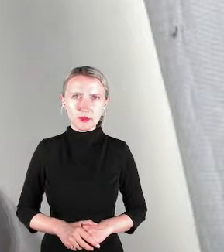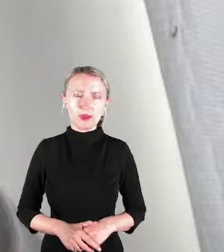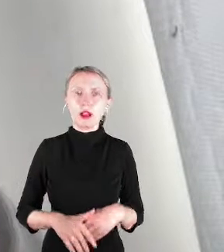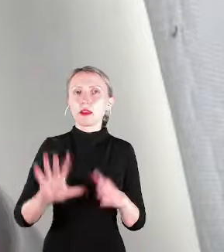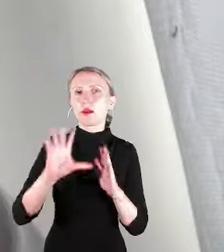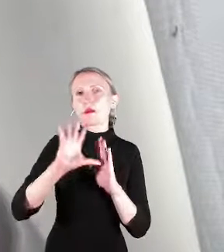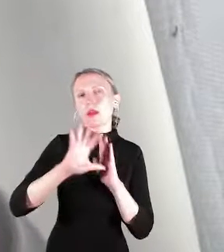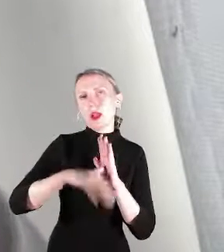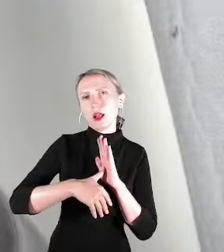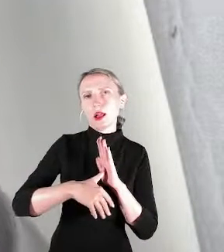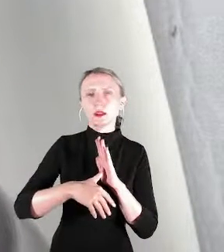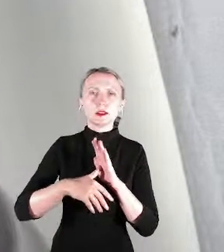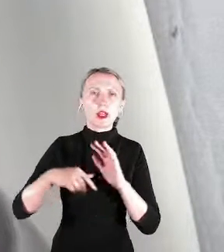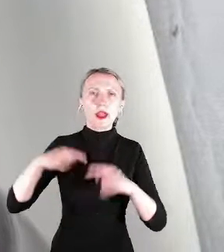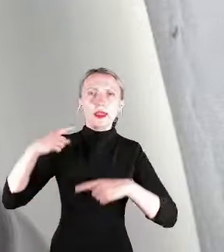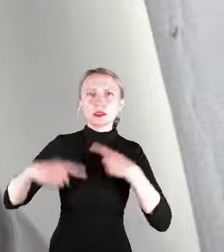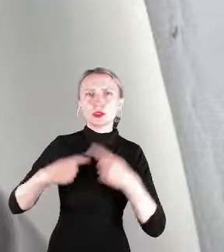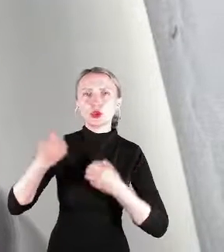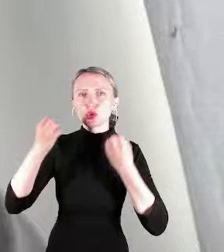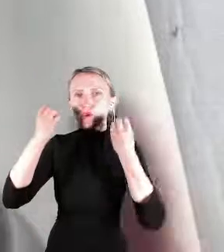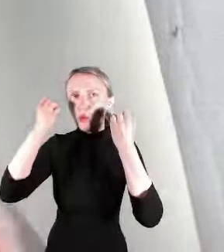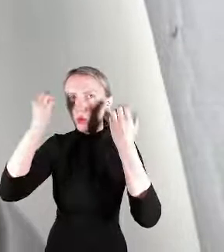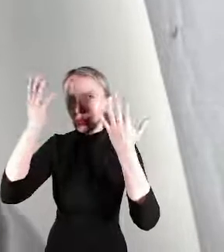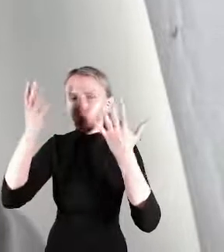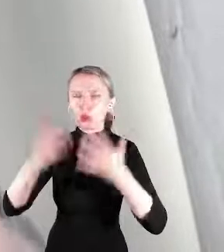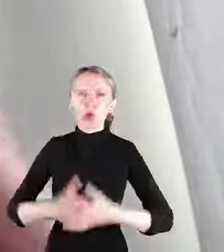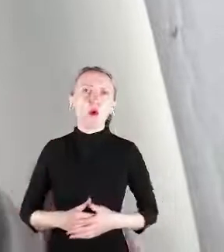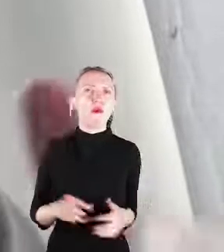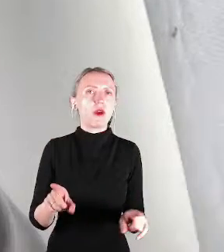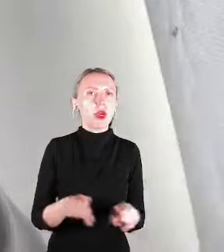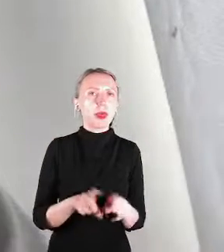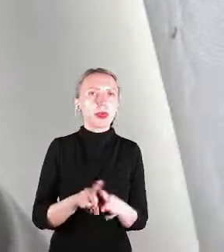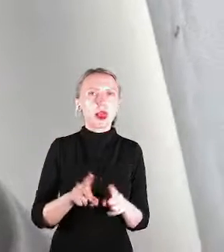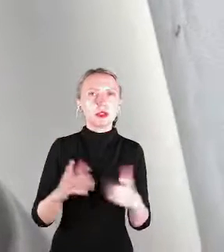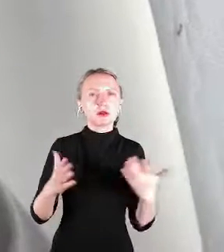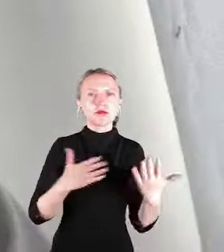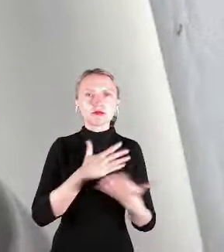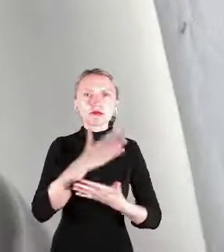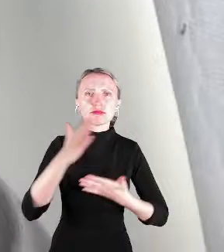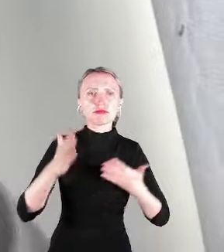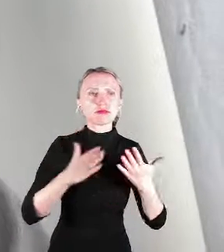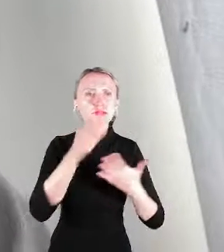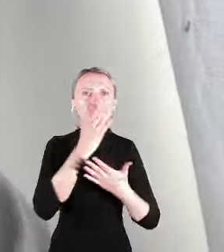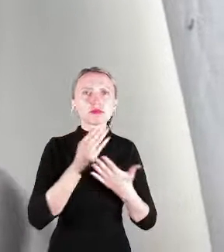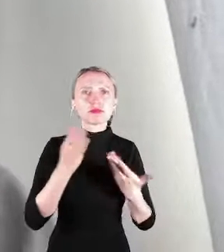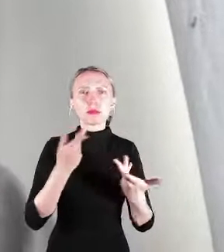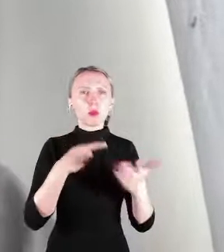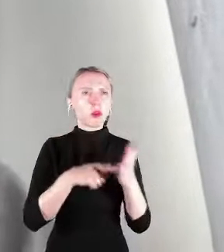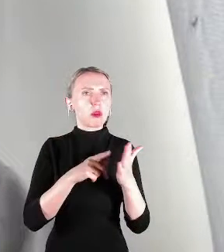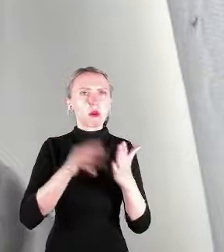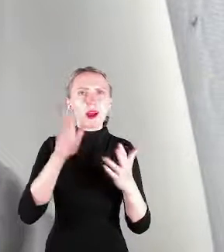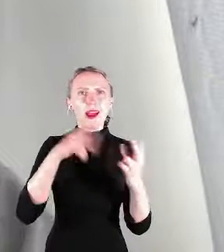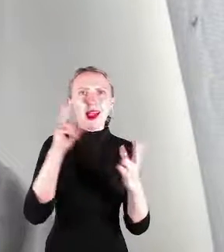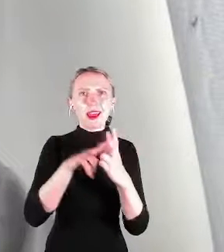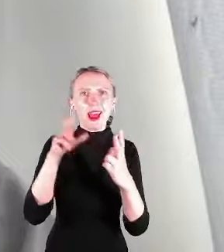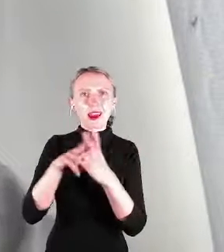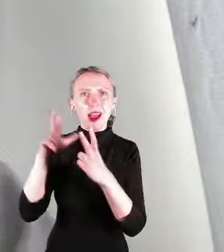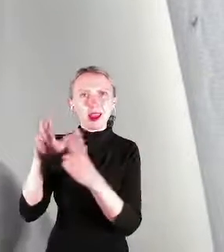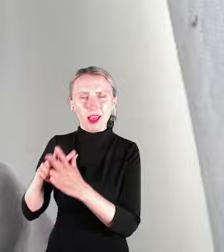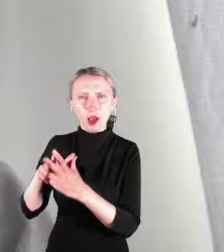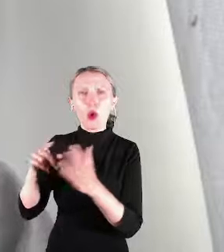are so under attack, as I try to describe in this book?